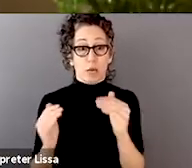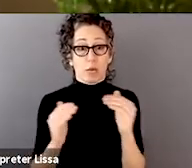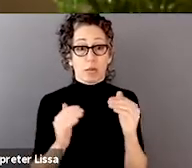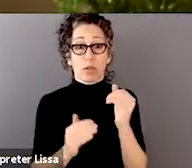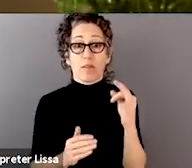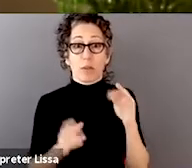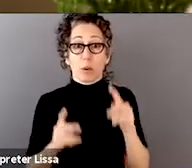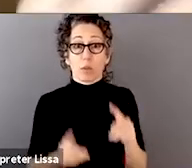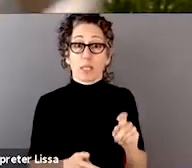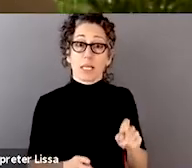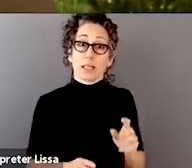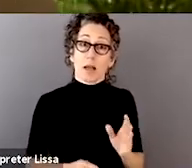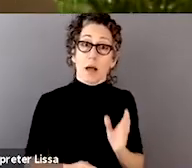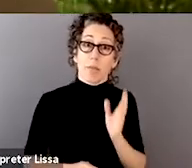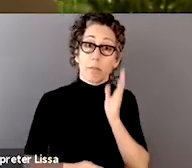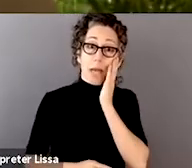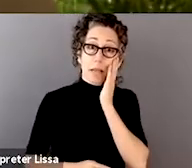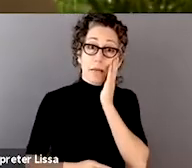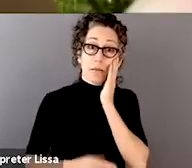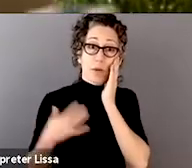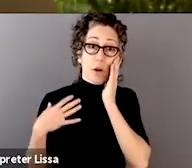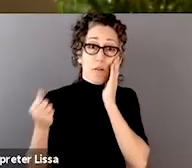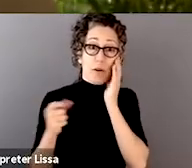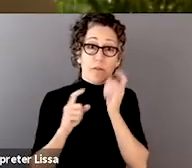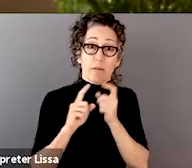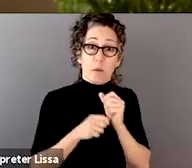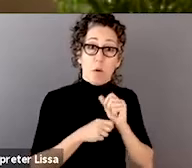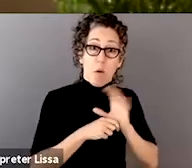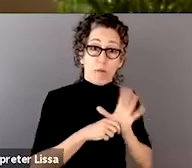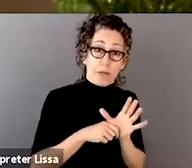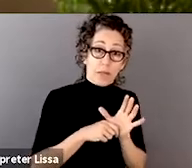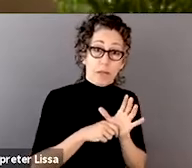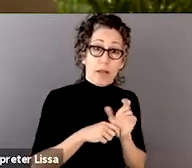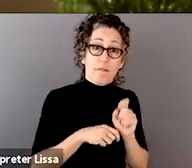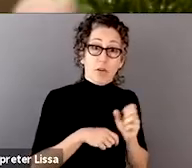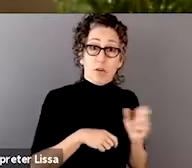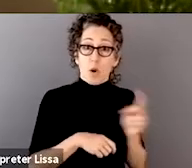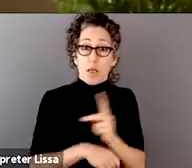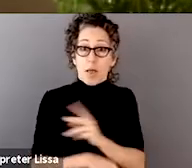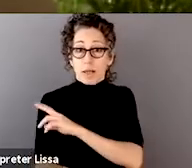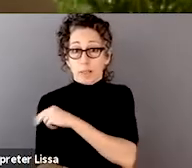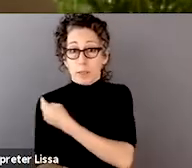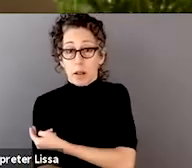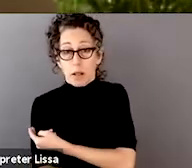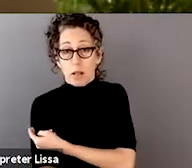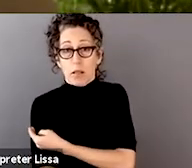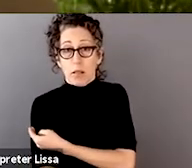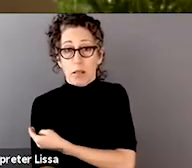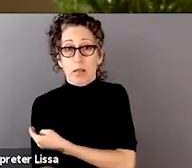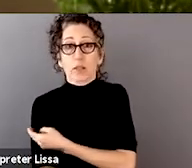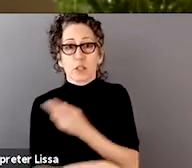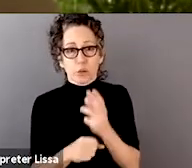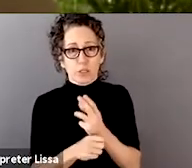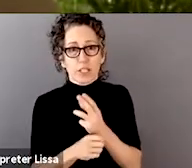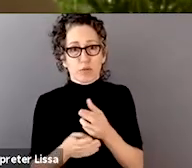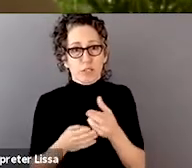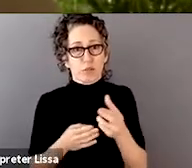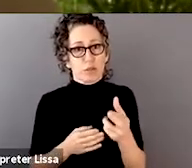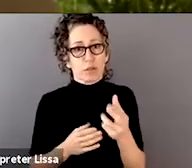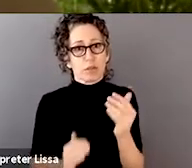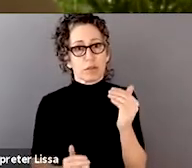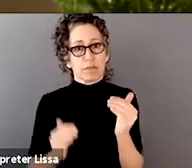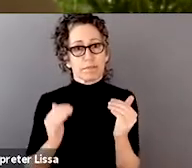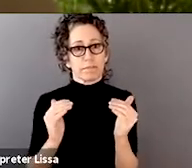bed because they are recovering for COVID and they have to be hospitalized, allocating these resources in a fair manner so that there's